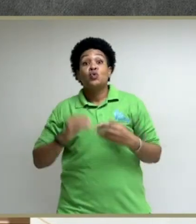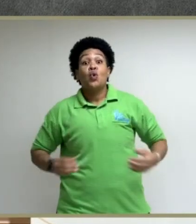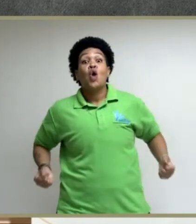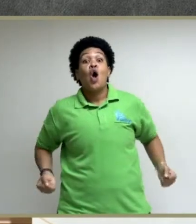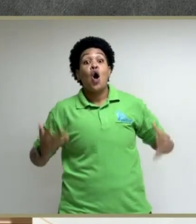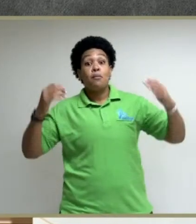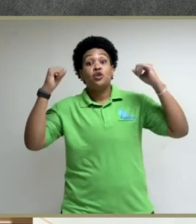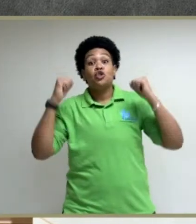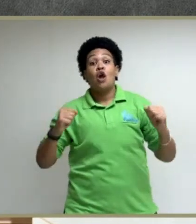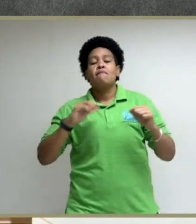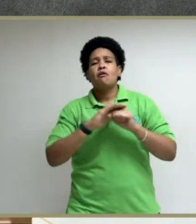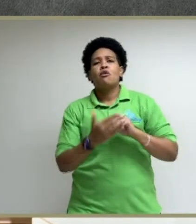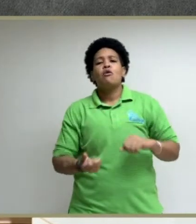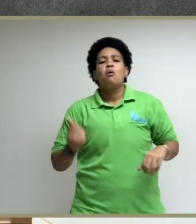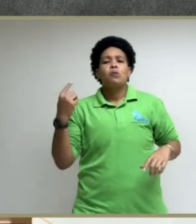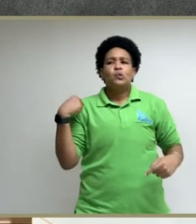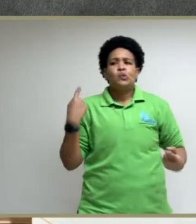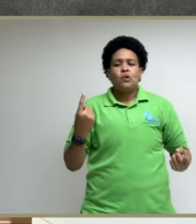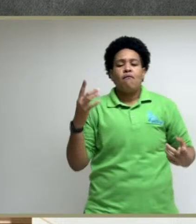confirmed cases to